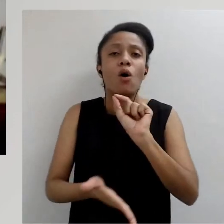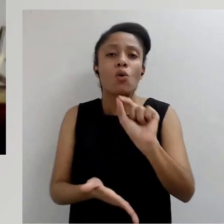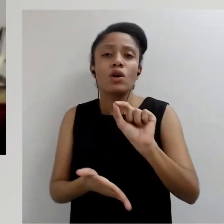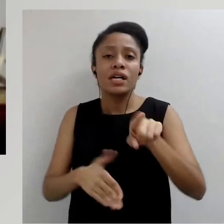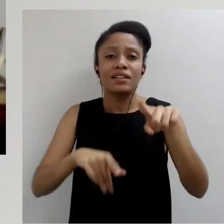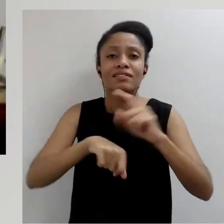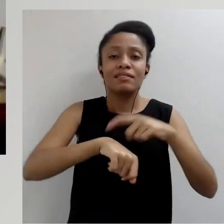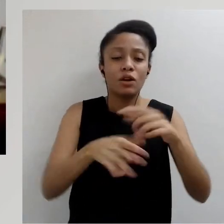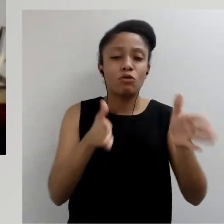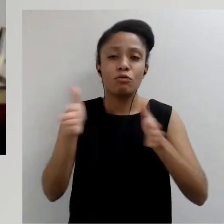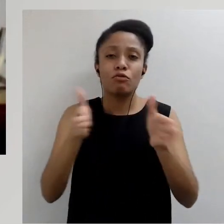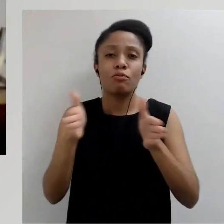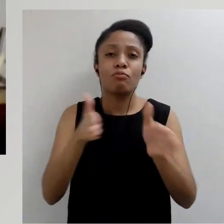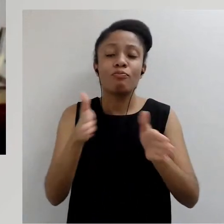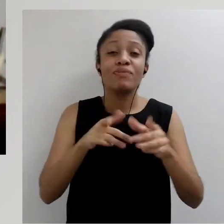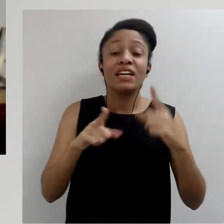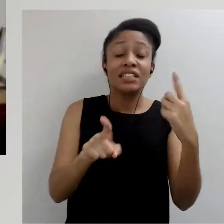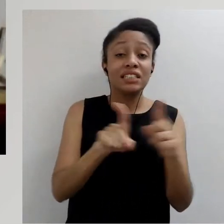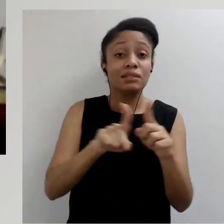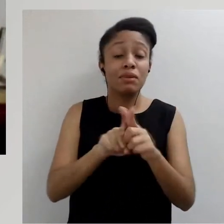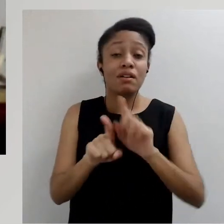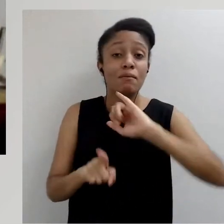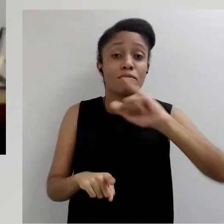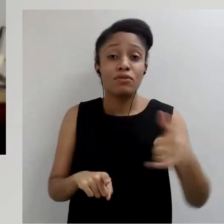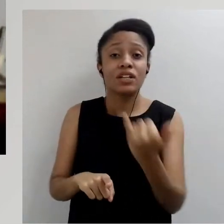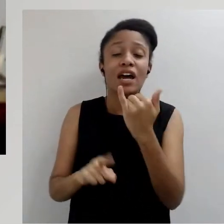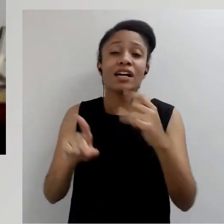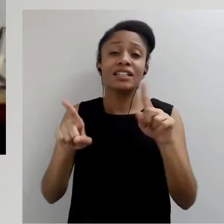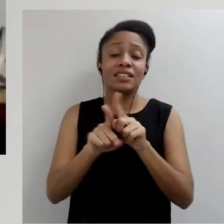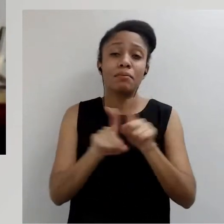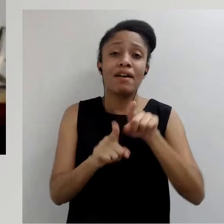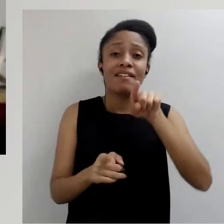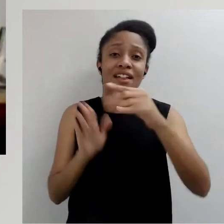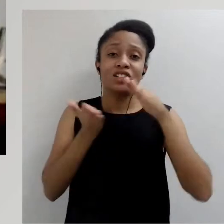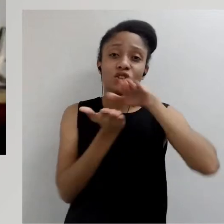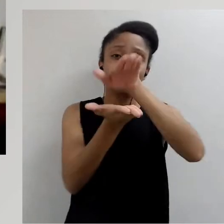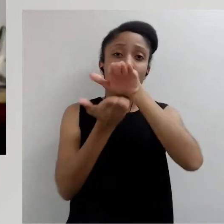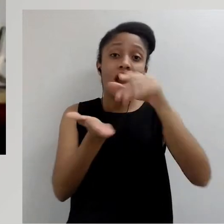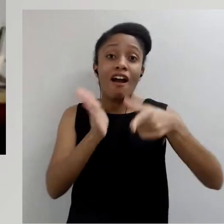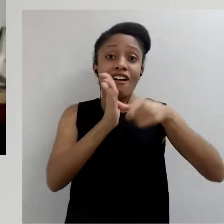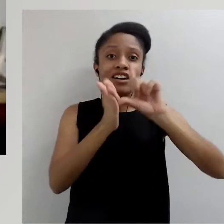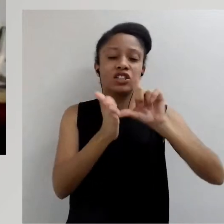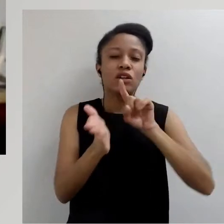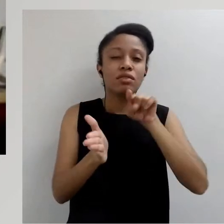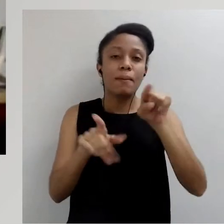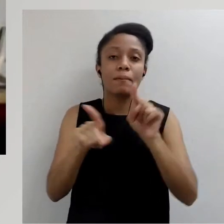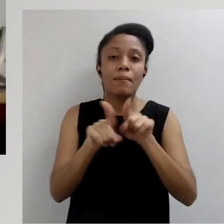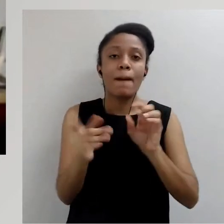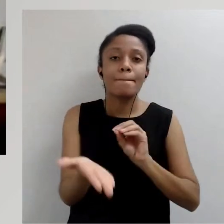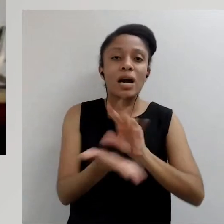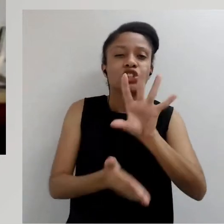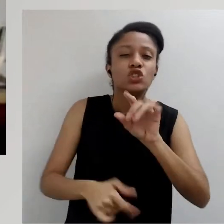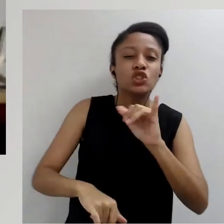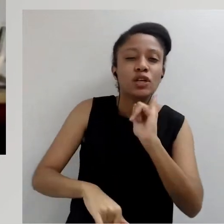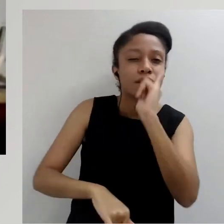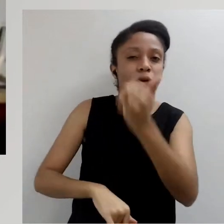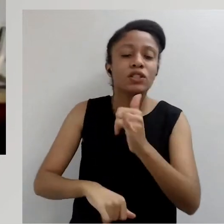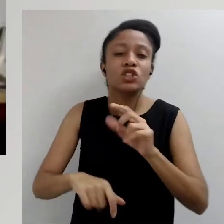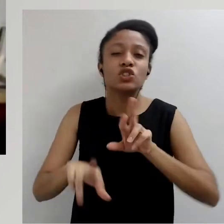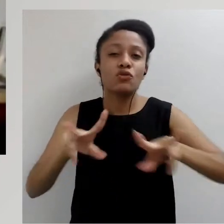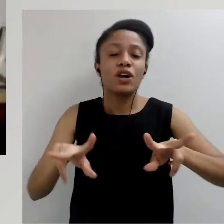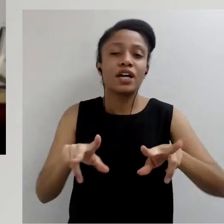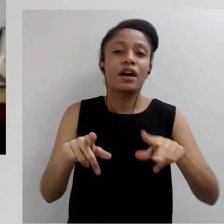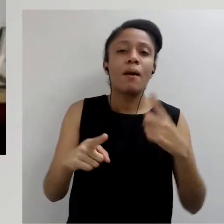our clients over time, and we made use of that. And before finishing their stock, we offer